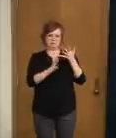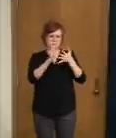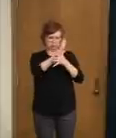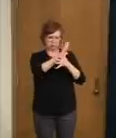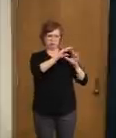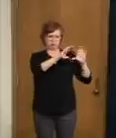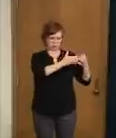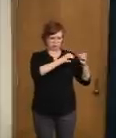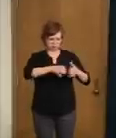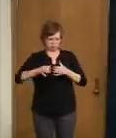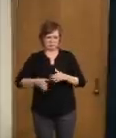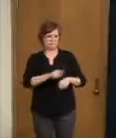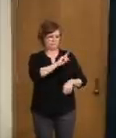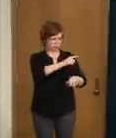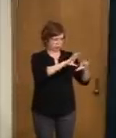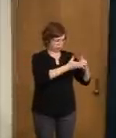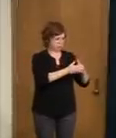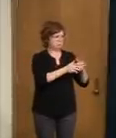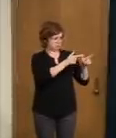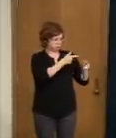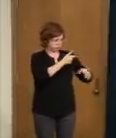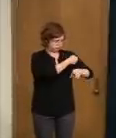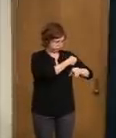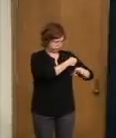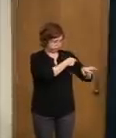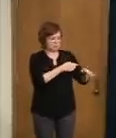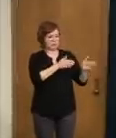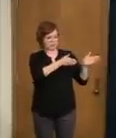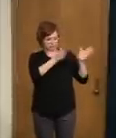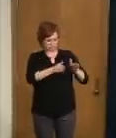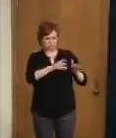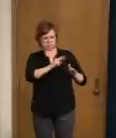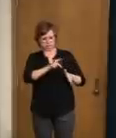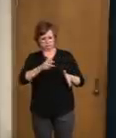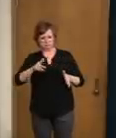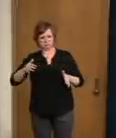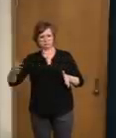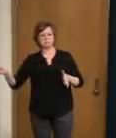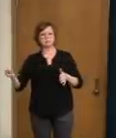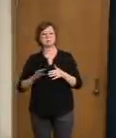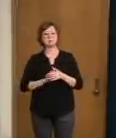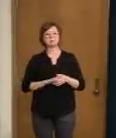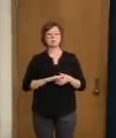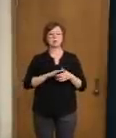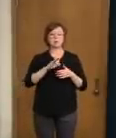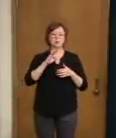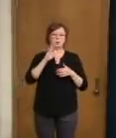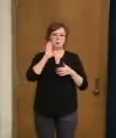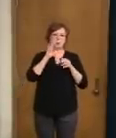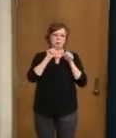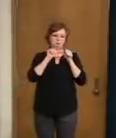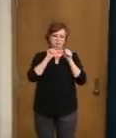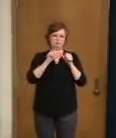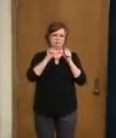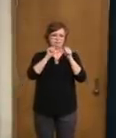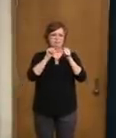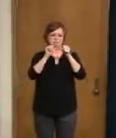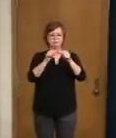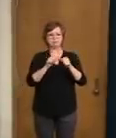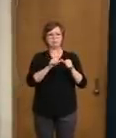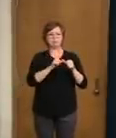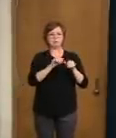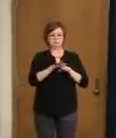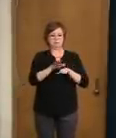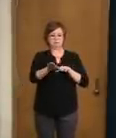on the supplies as they become available. And that will continue through the phase 1 that we're in right now and on into